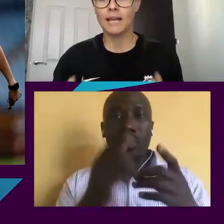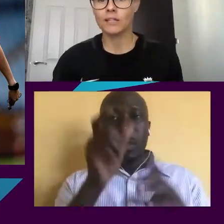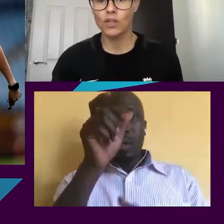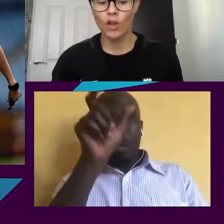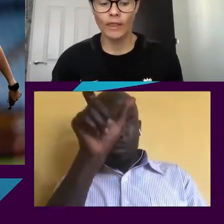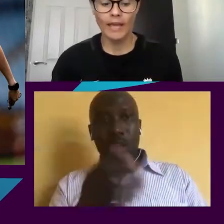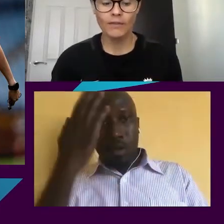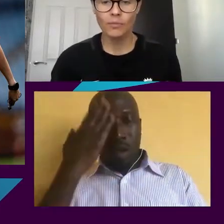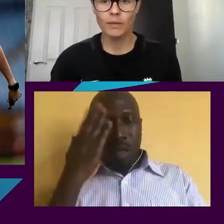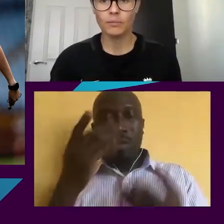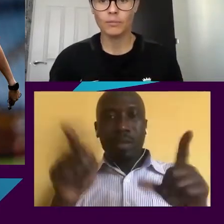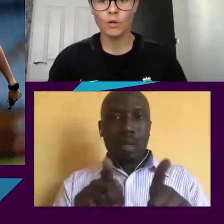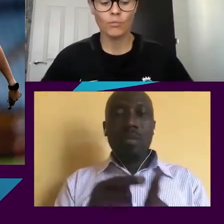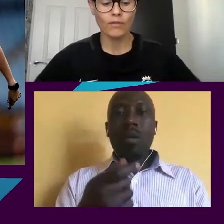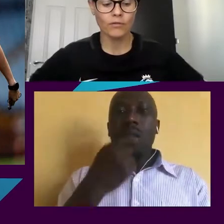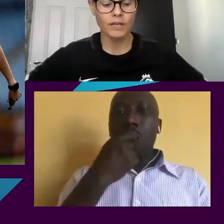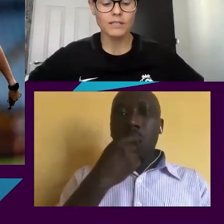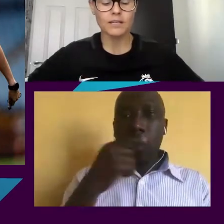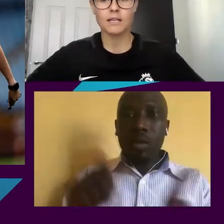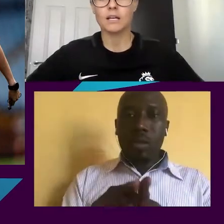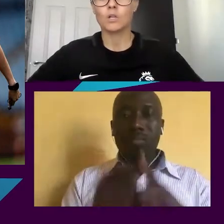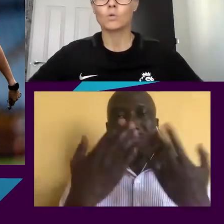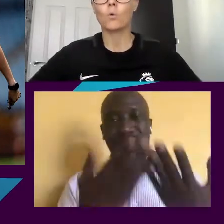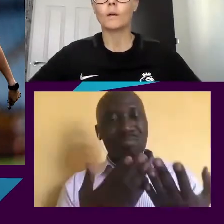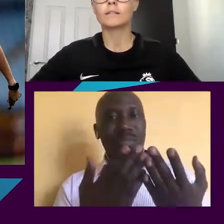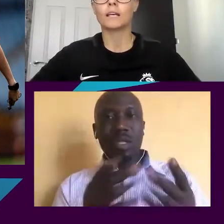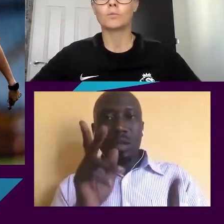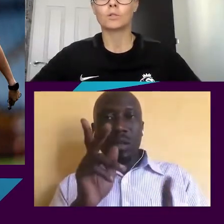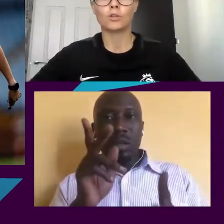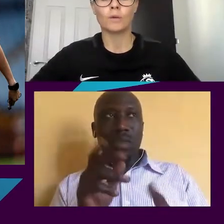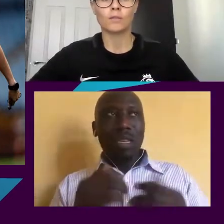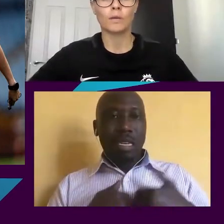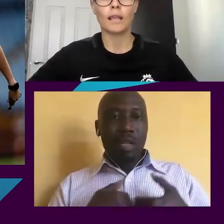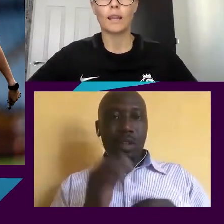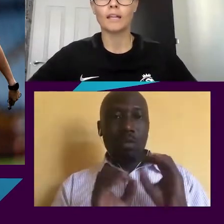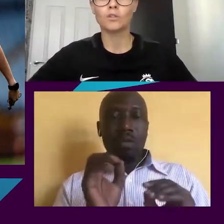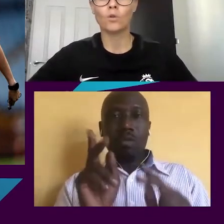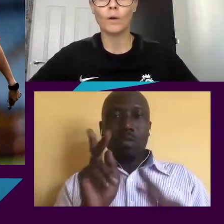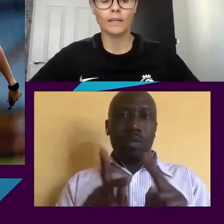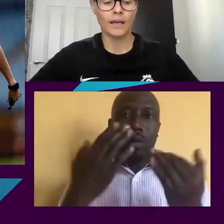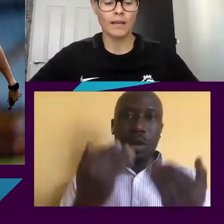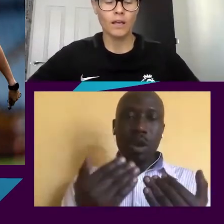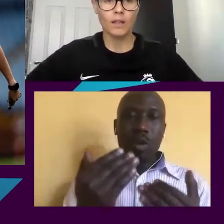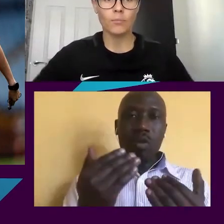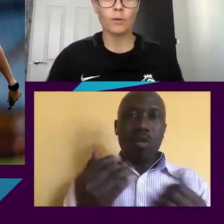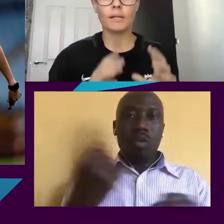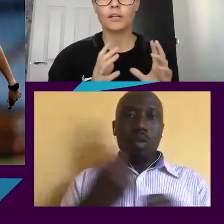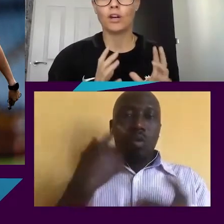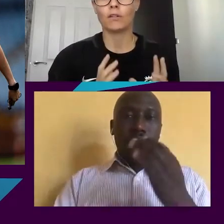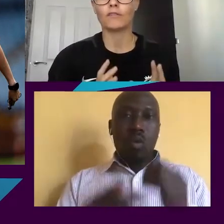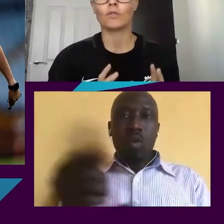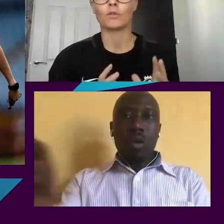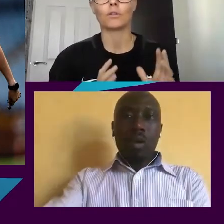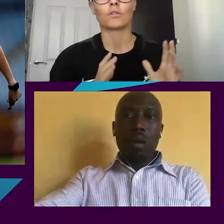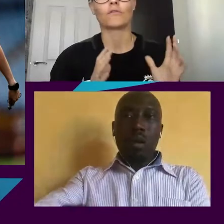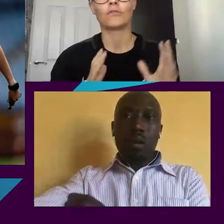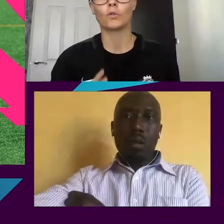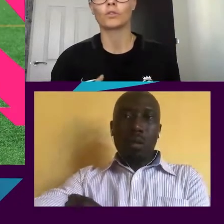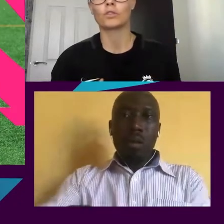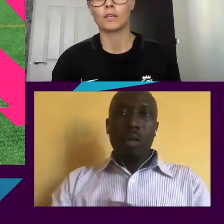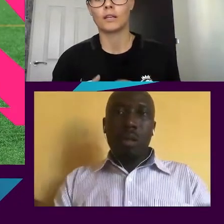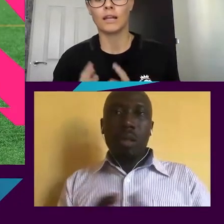that appetite is not there for people to become referees. So what we said we'll do is, okay, let's go into the Premier League Charity